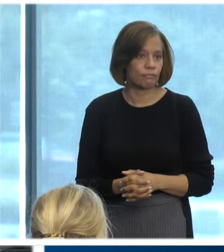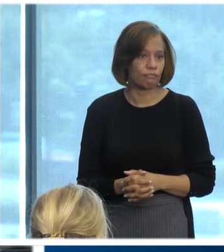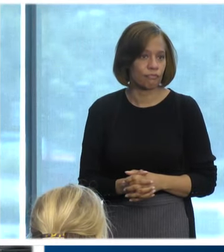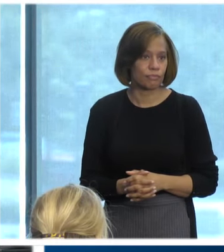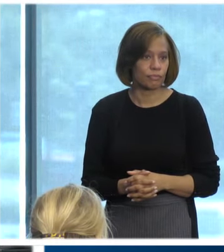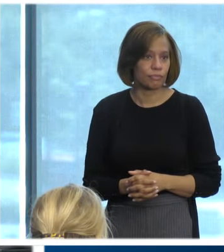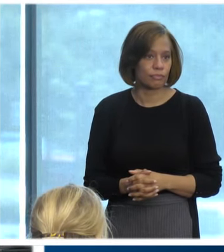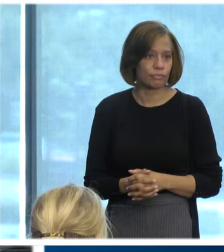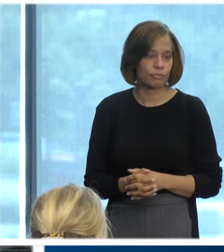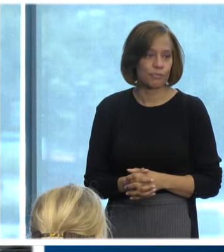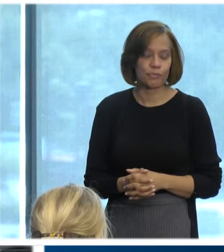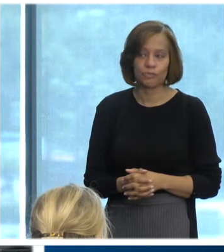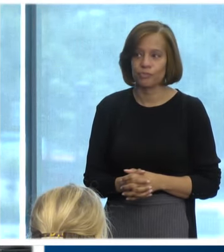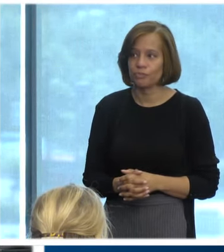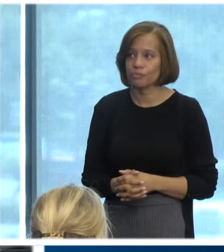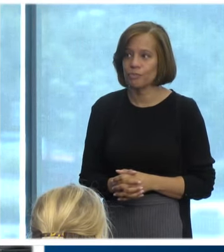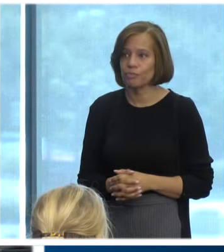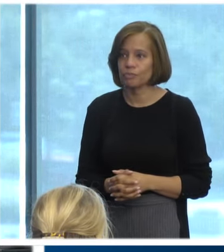Any other